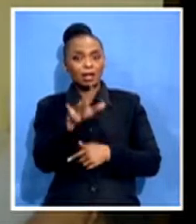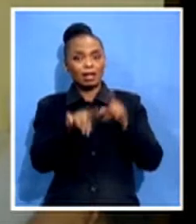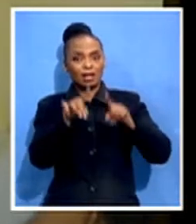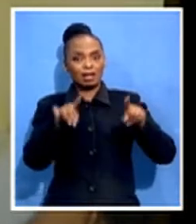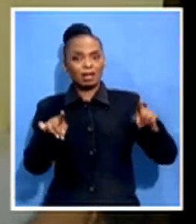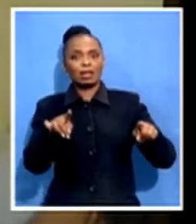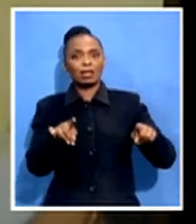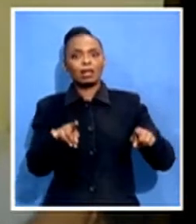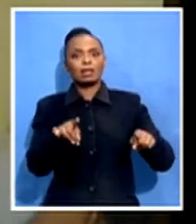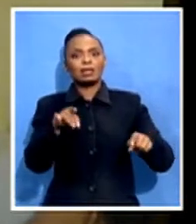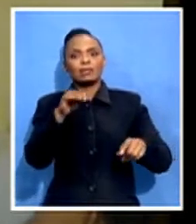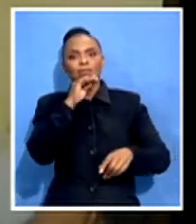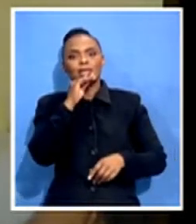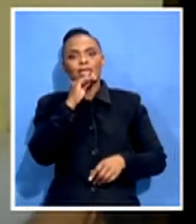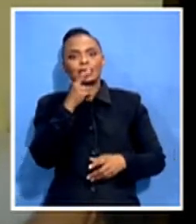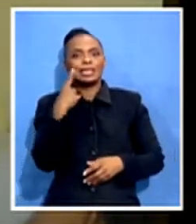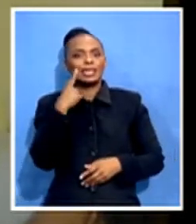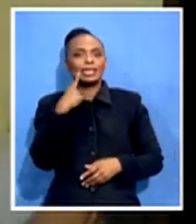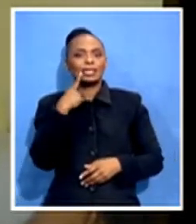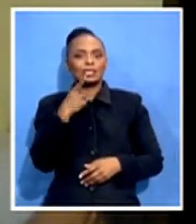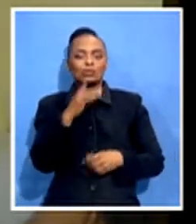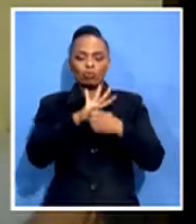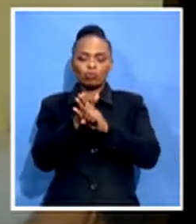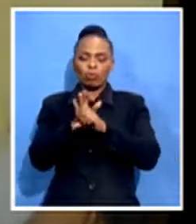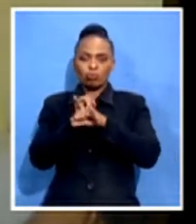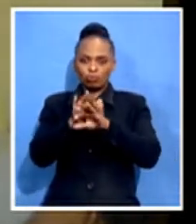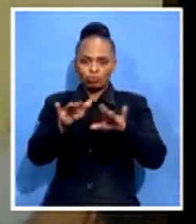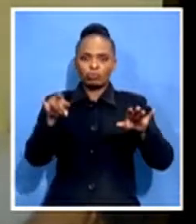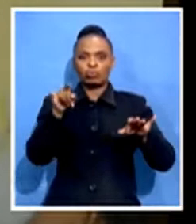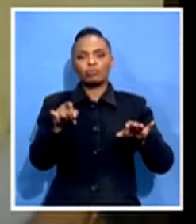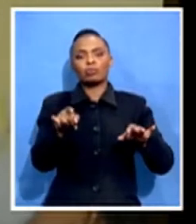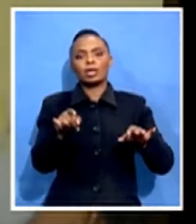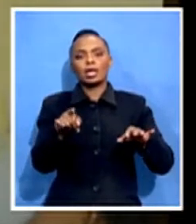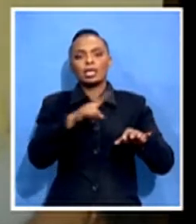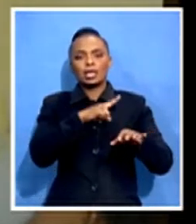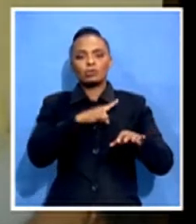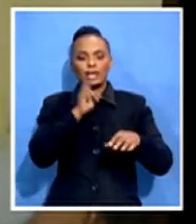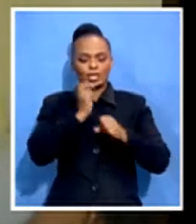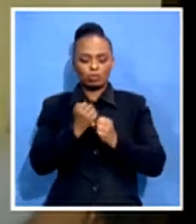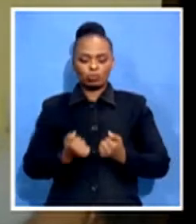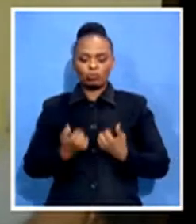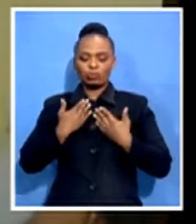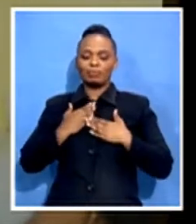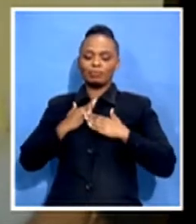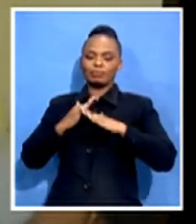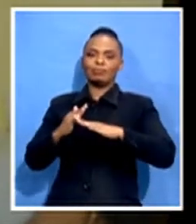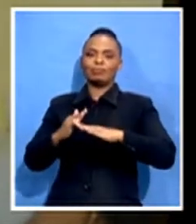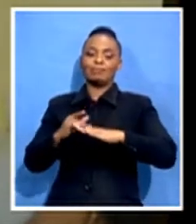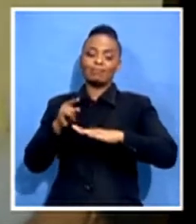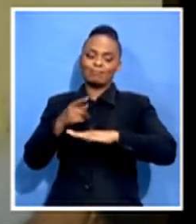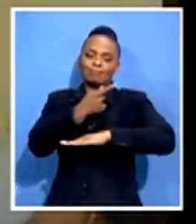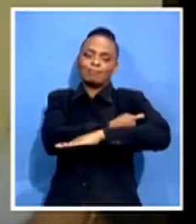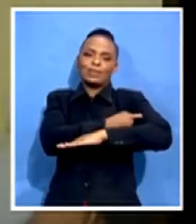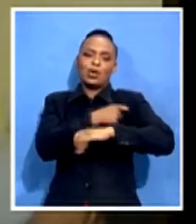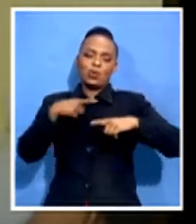to spread. So they need to be given the immunity so that when the virus comes to them, it cannot get through to them